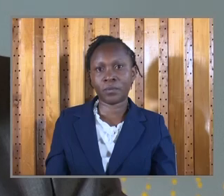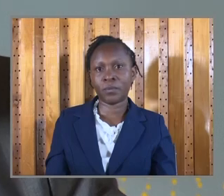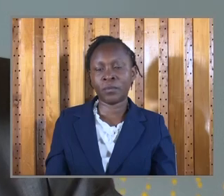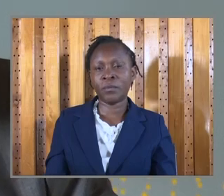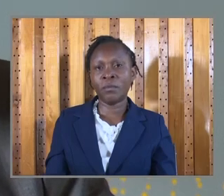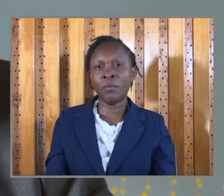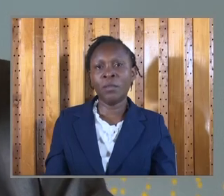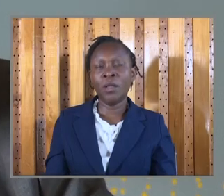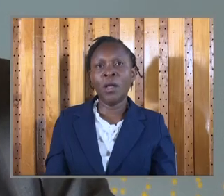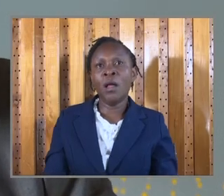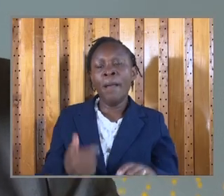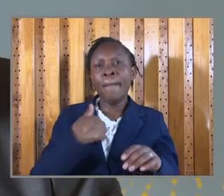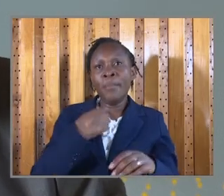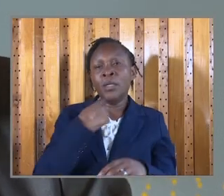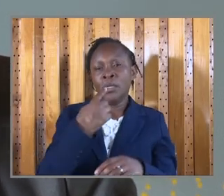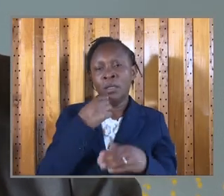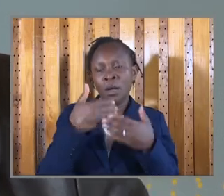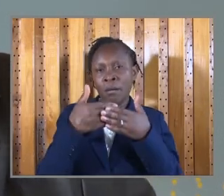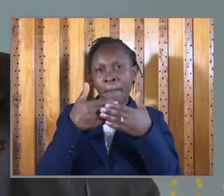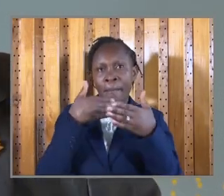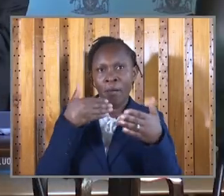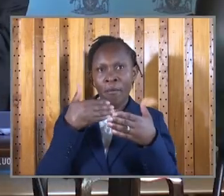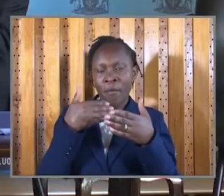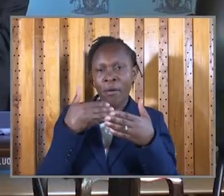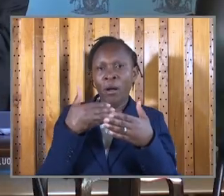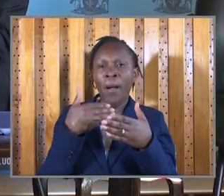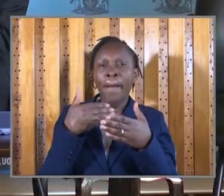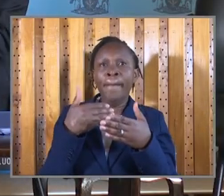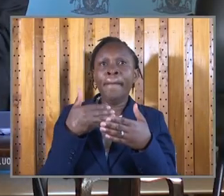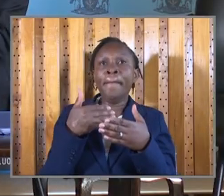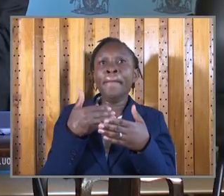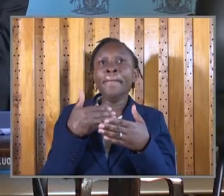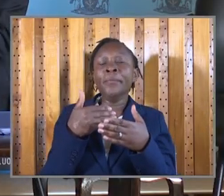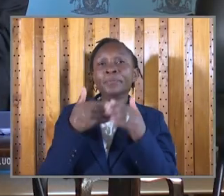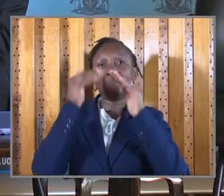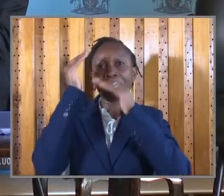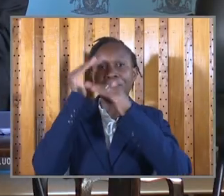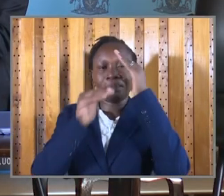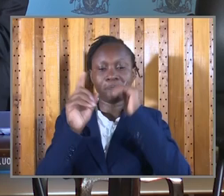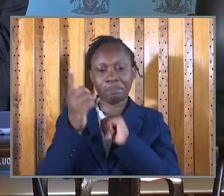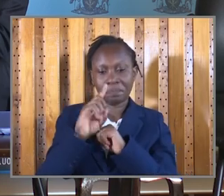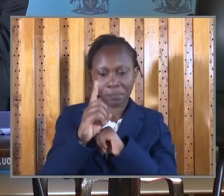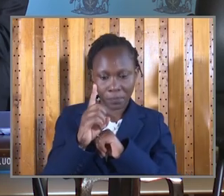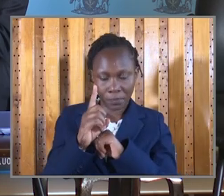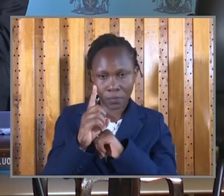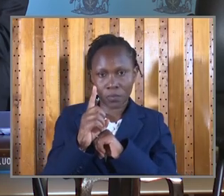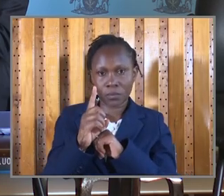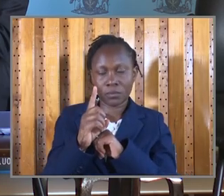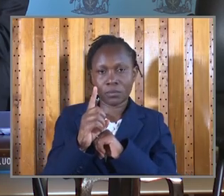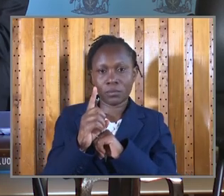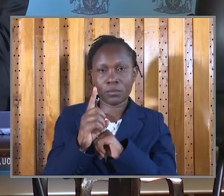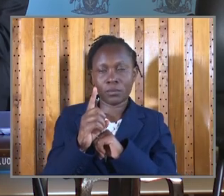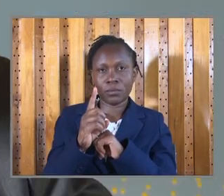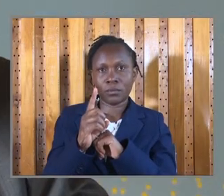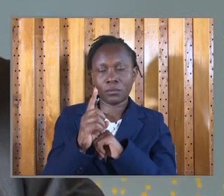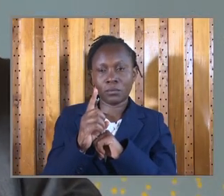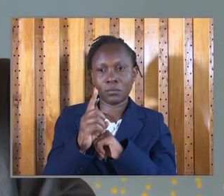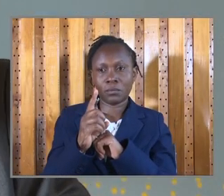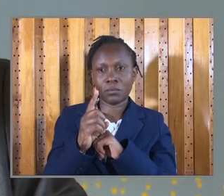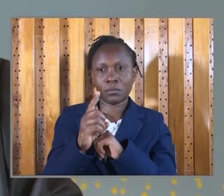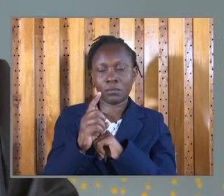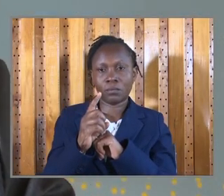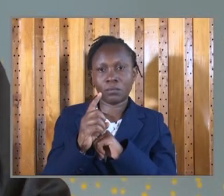As I mentioned earlier when we met, the University of Nairobi is the co-founder of the